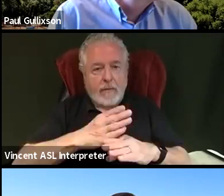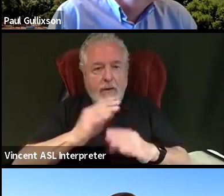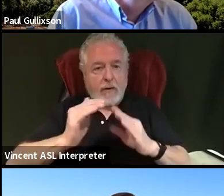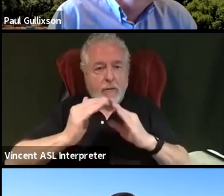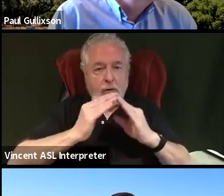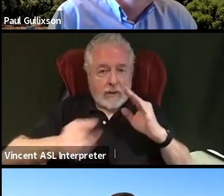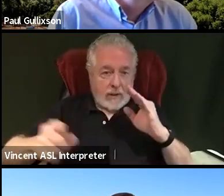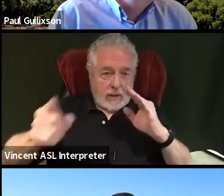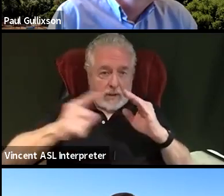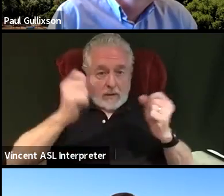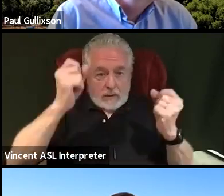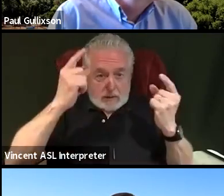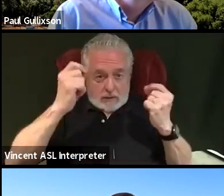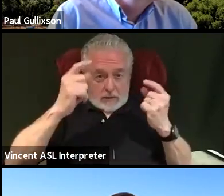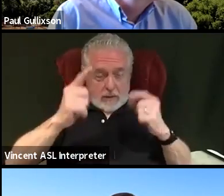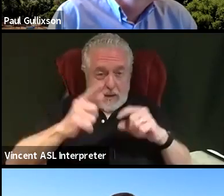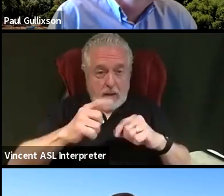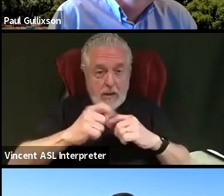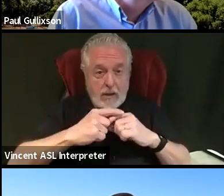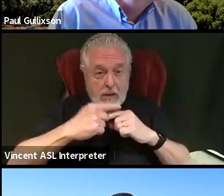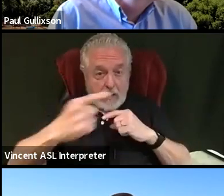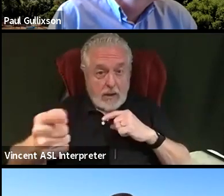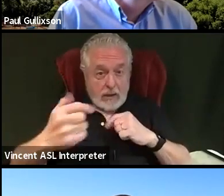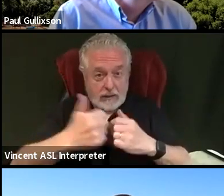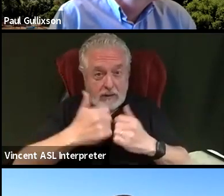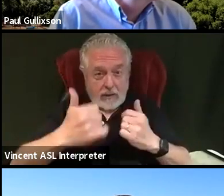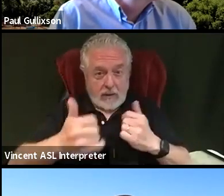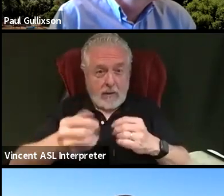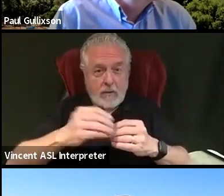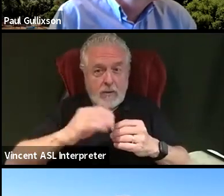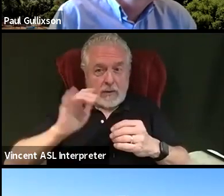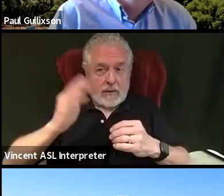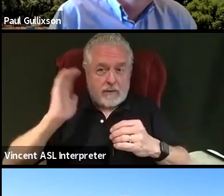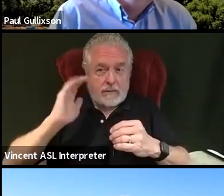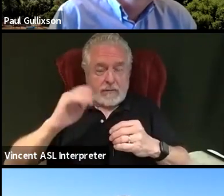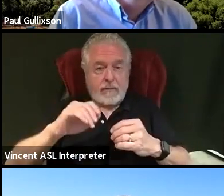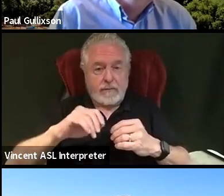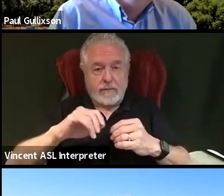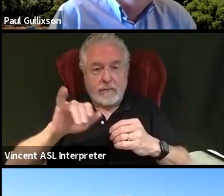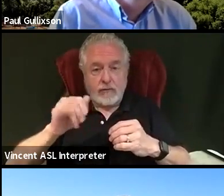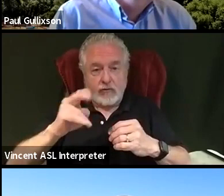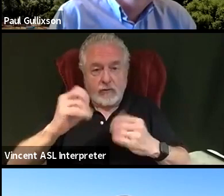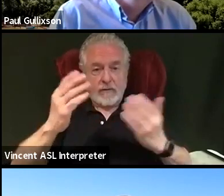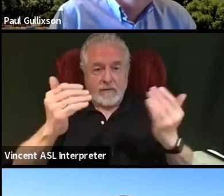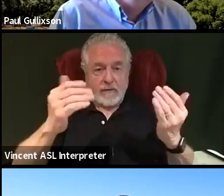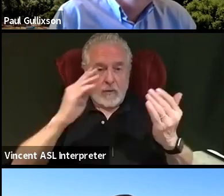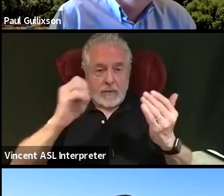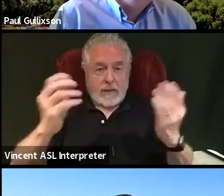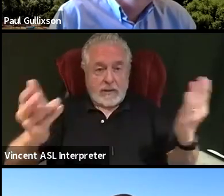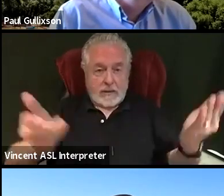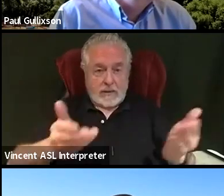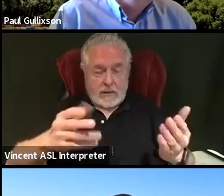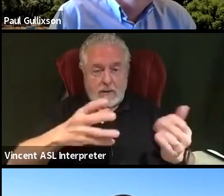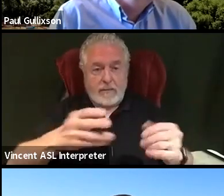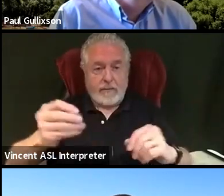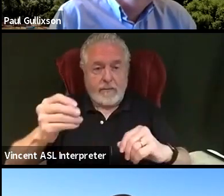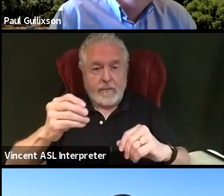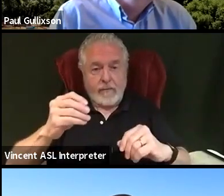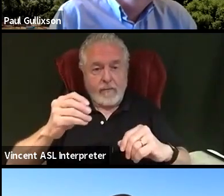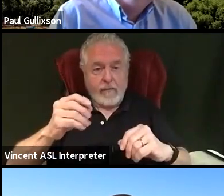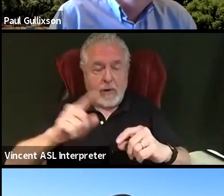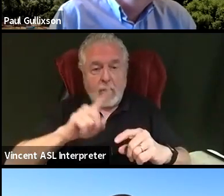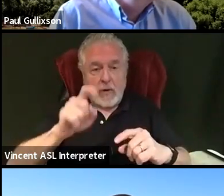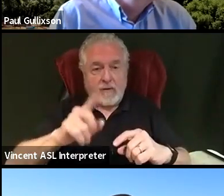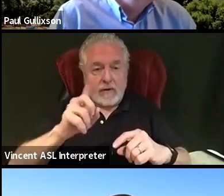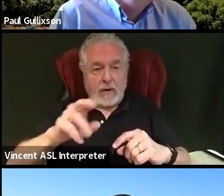community understands the long game now more so than ever. June 15th, we'll be here, and it went to the